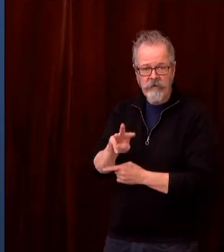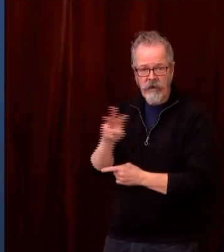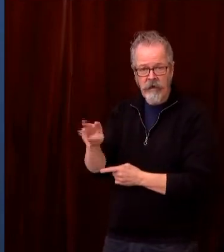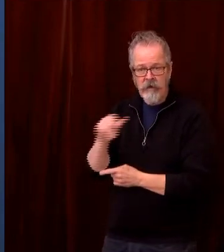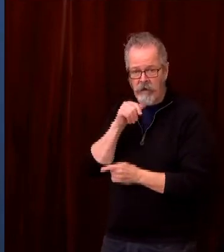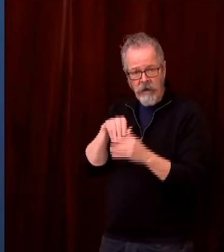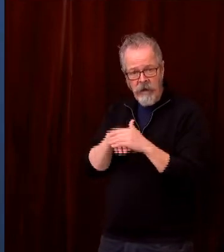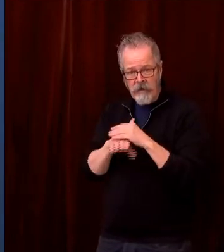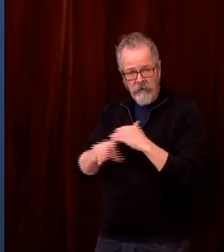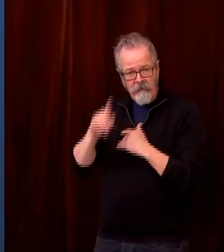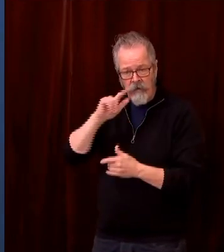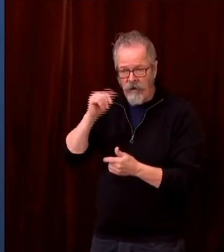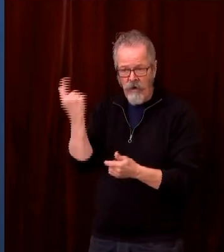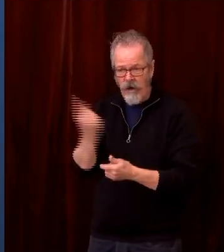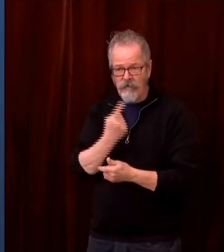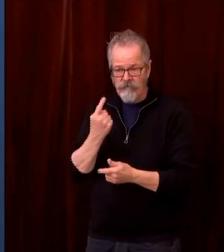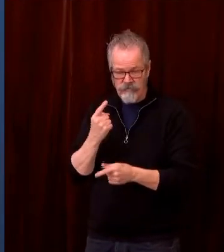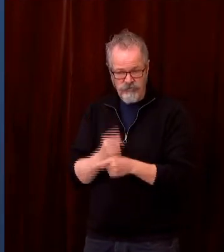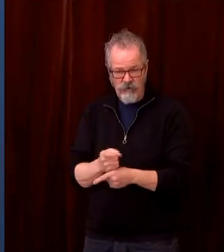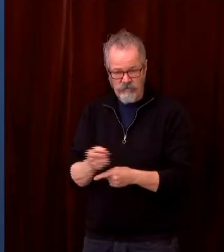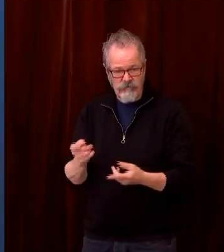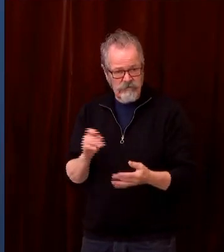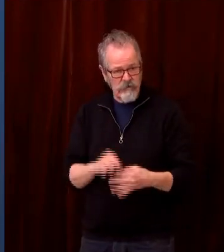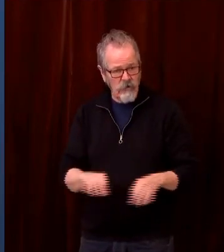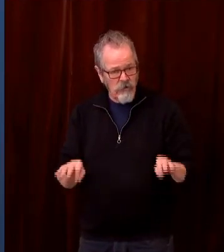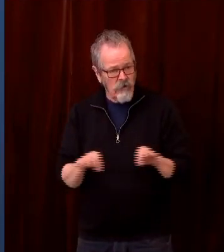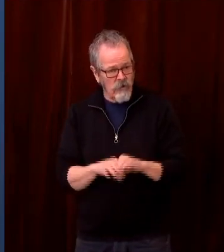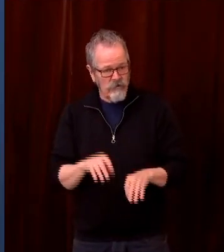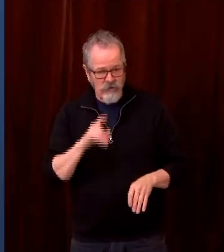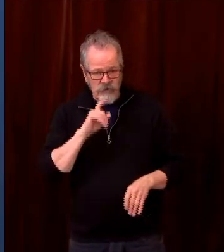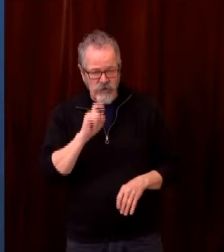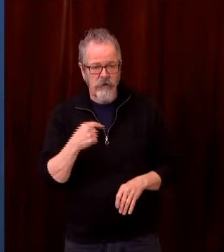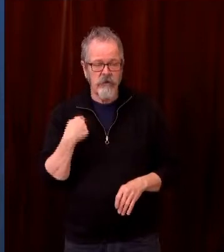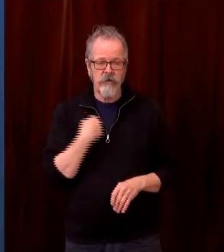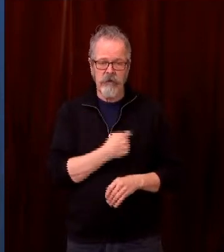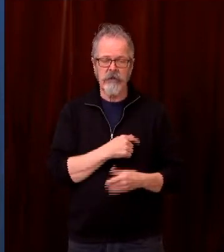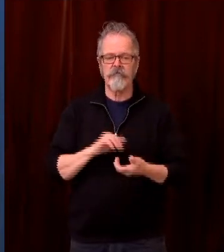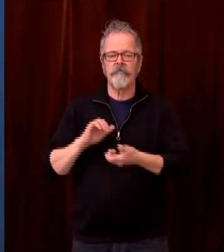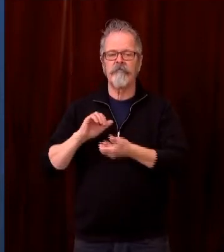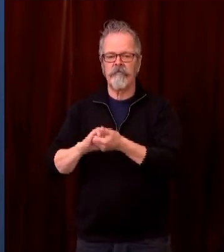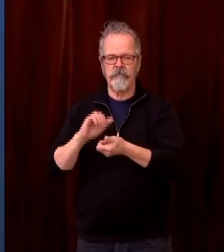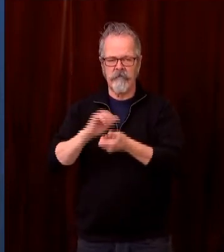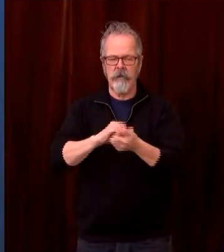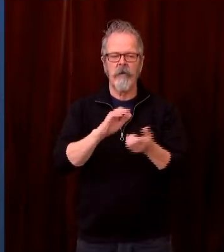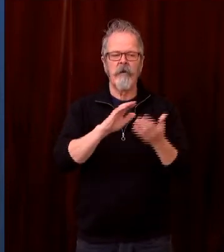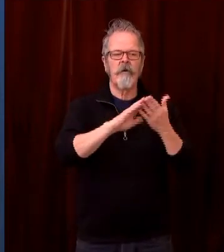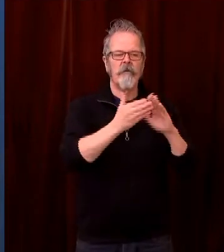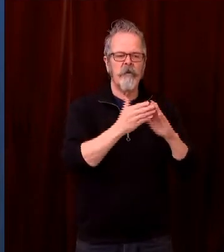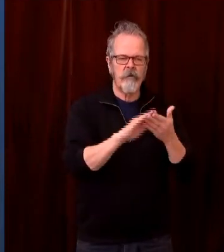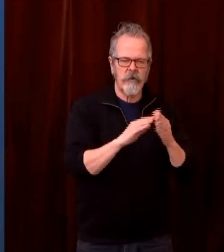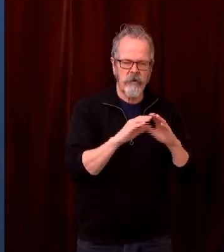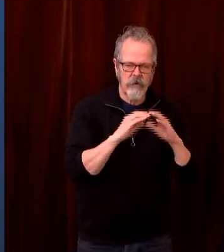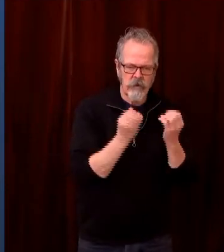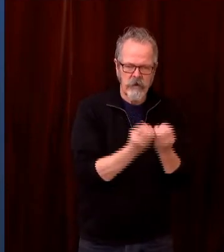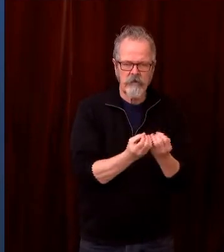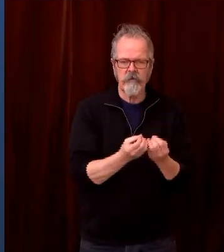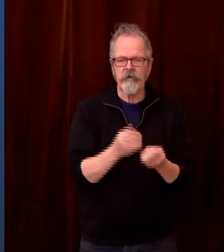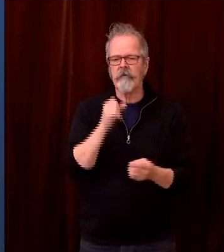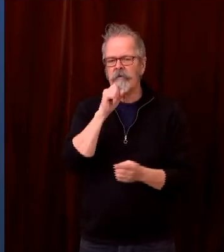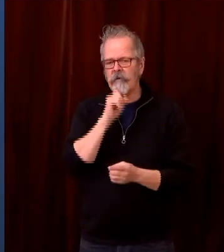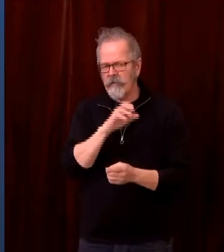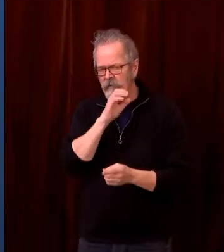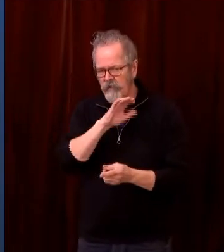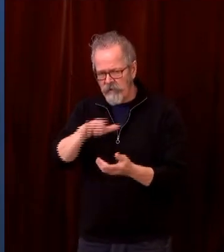aging, senior center partners, other community partners, so they can help reach them. And we also are making sure we have phone